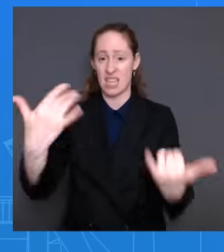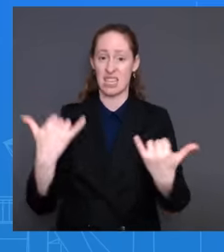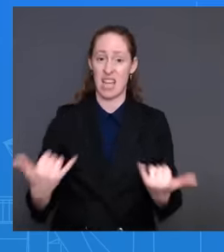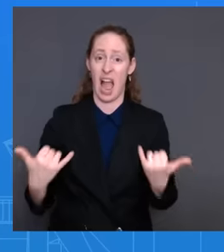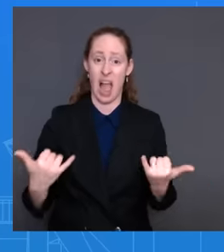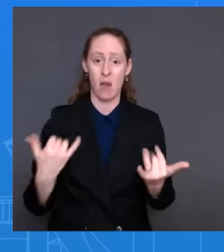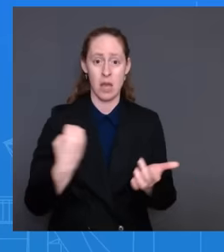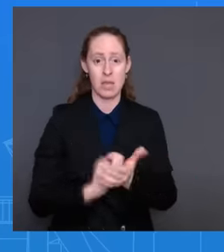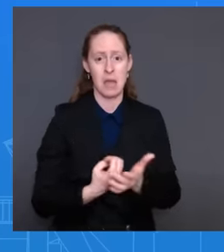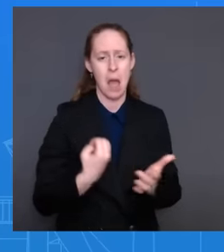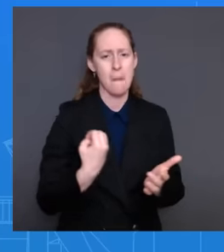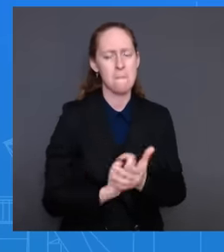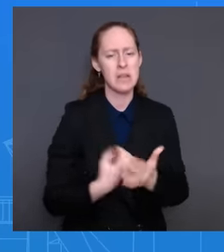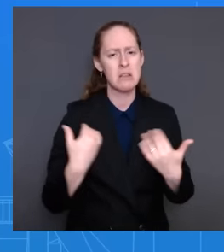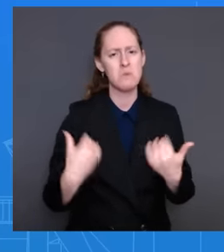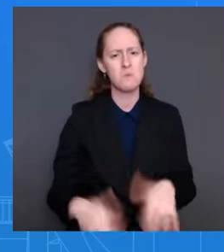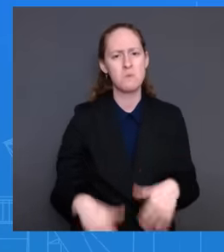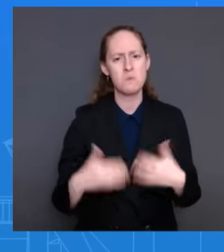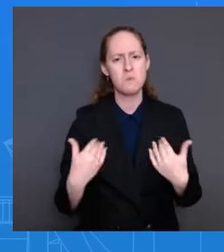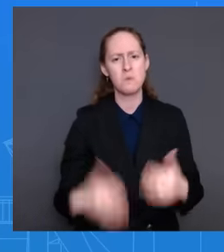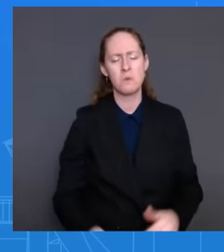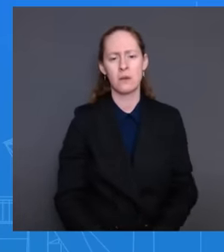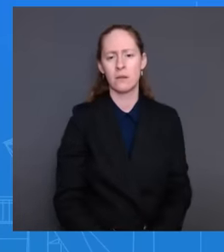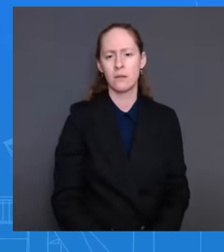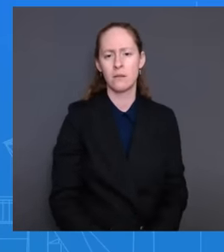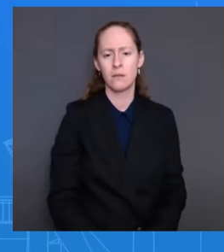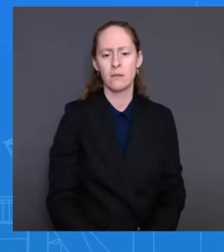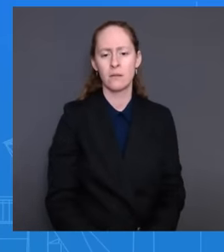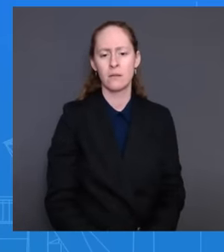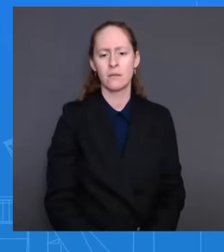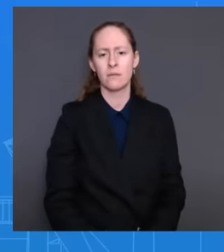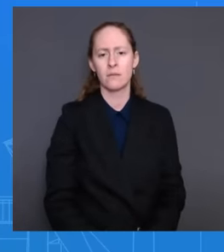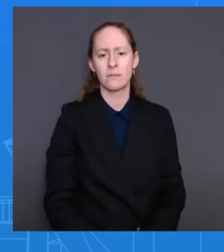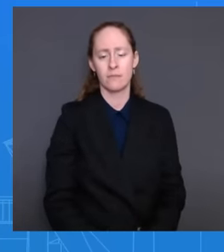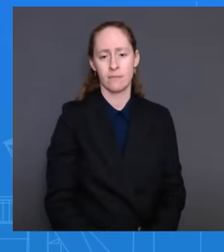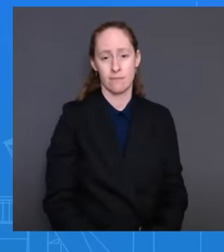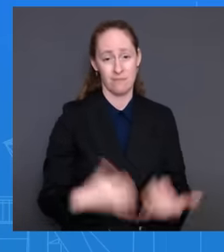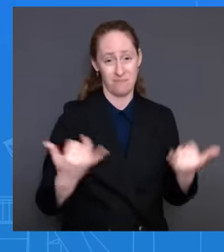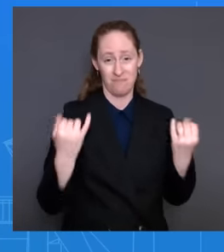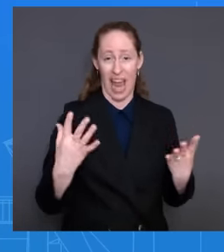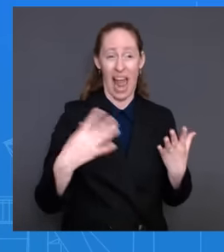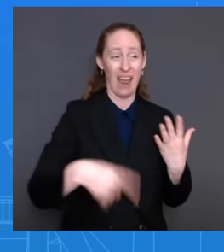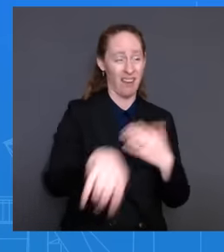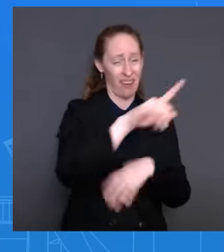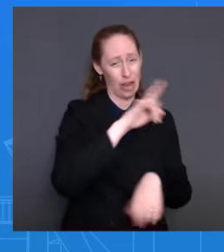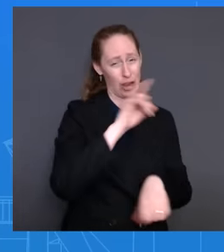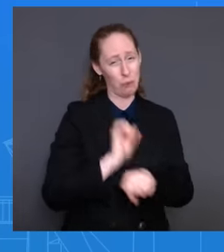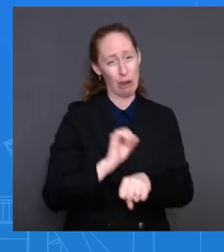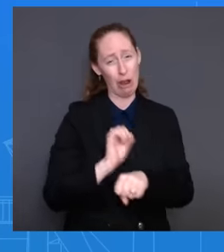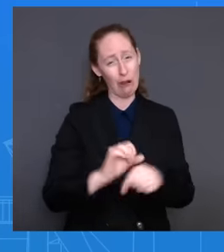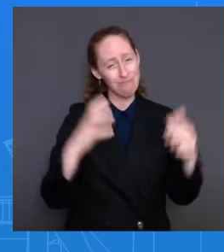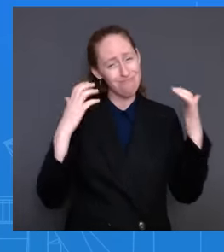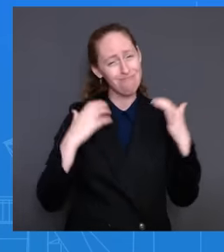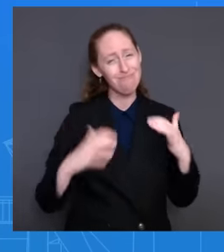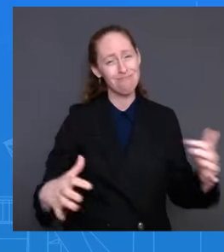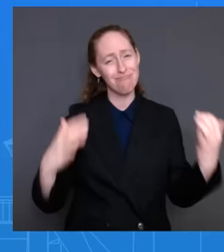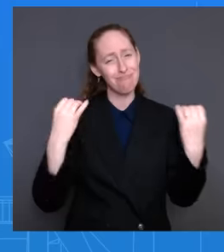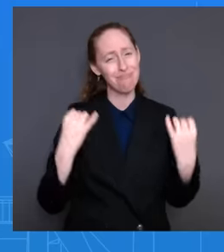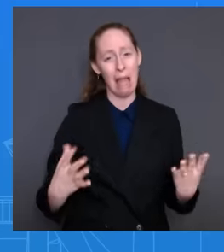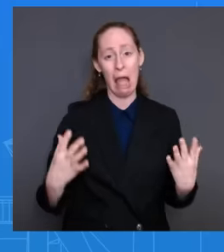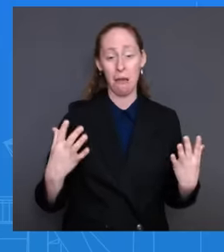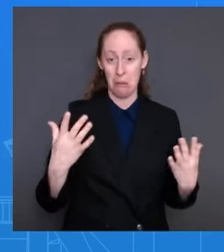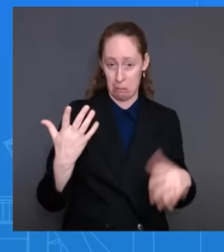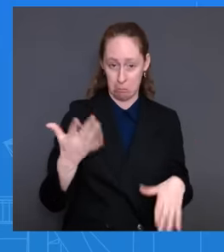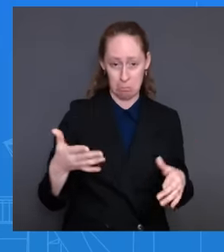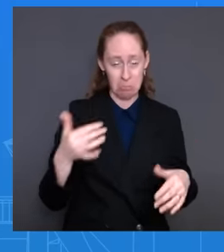unemployment being at the lowest that we have seen in some time, when it comes to the president creating more jobs in his first term, his first year,